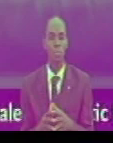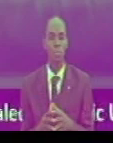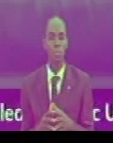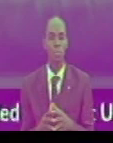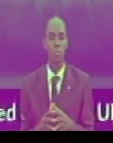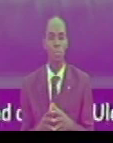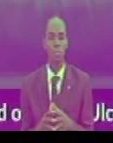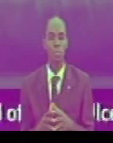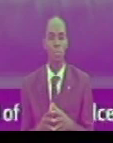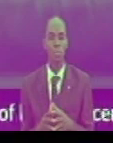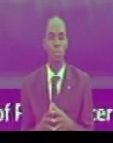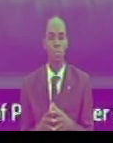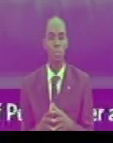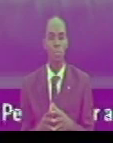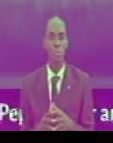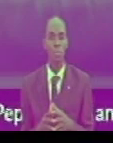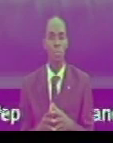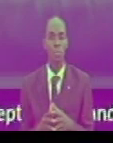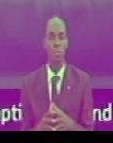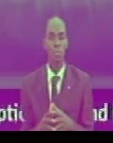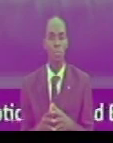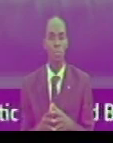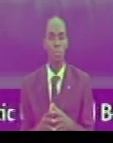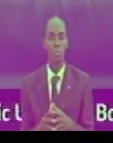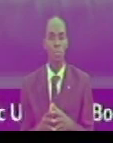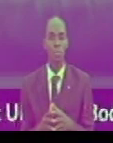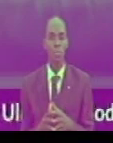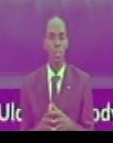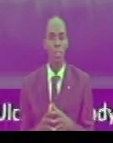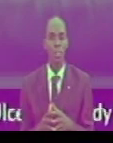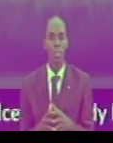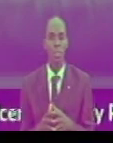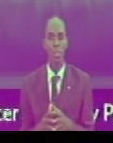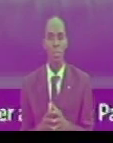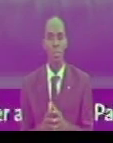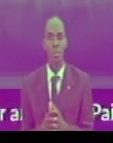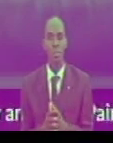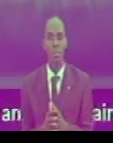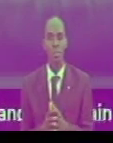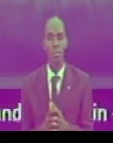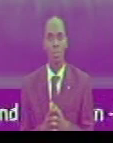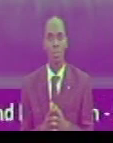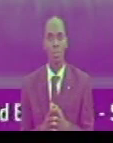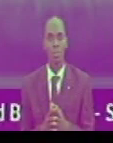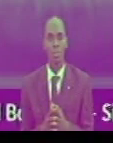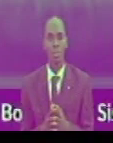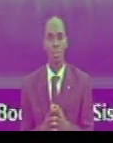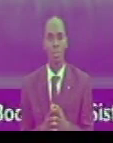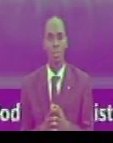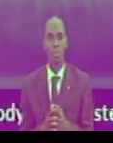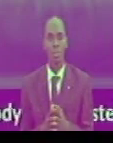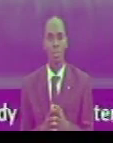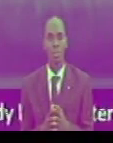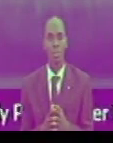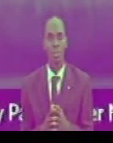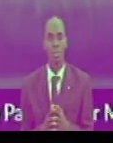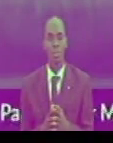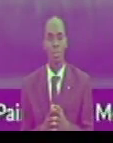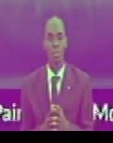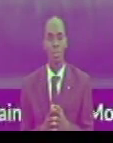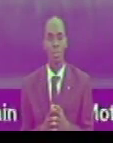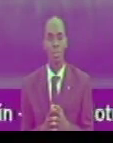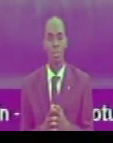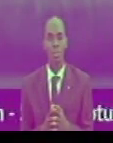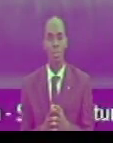right, I know it has been over 15 years. And when they told me in the medical center, I